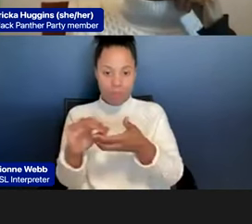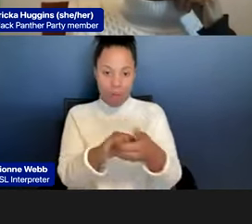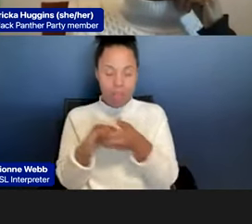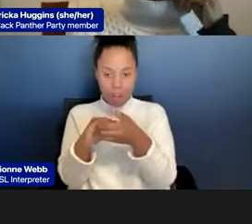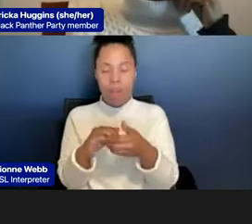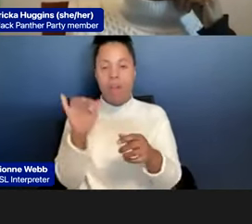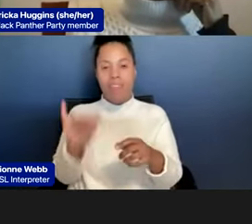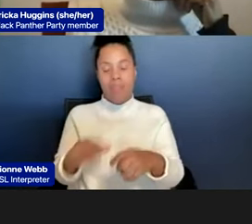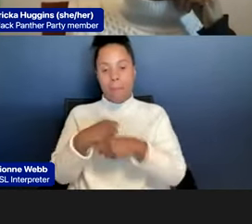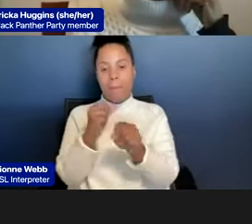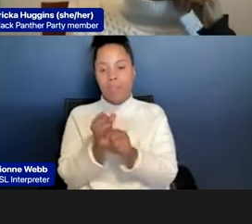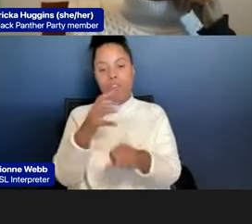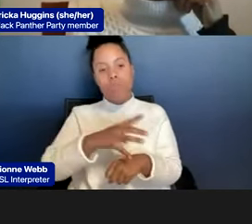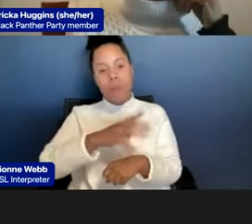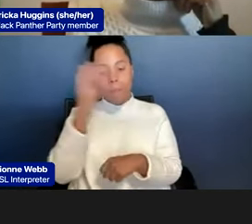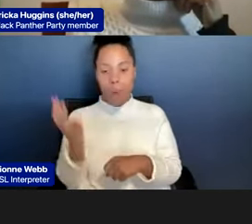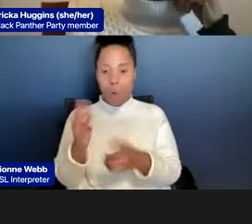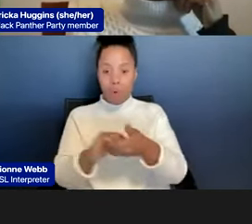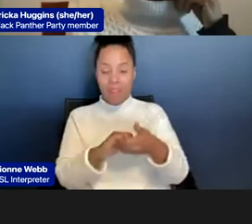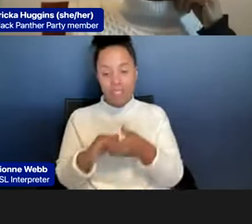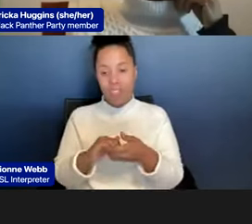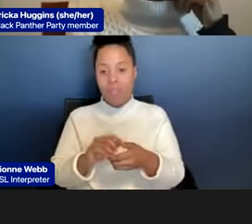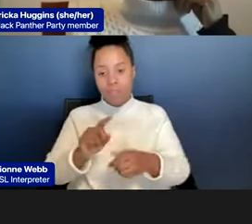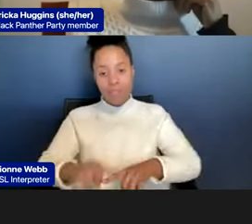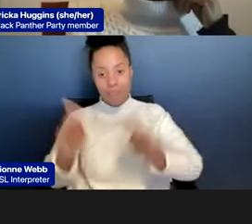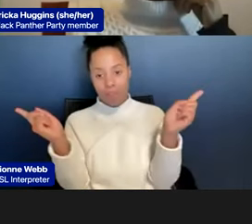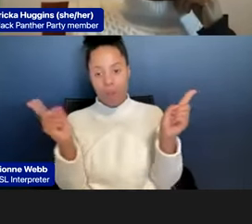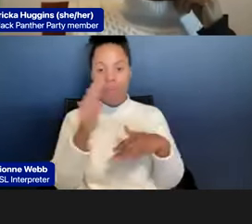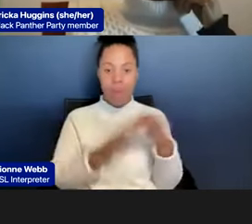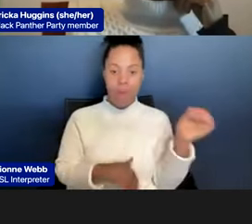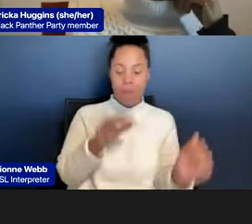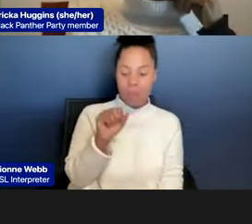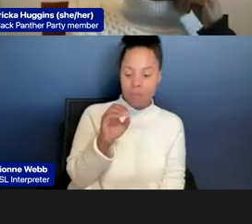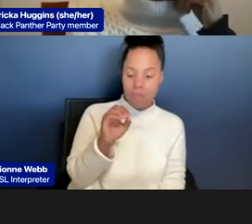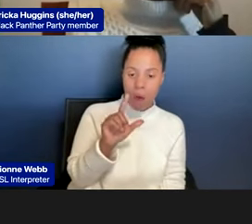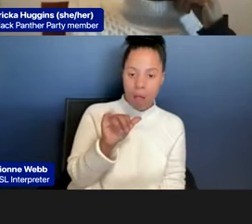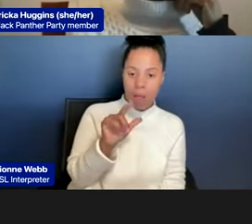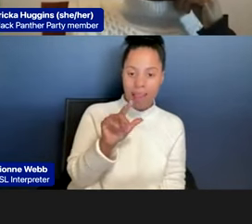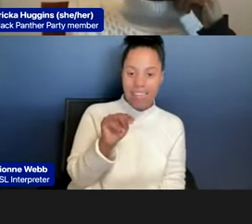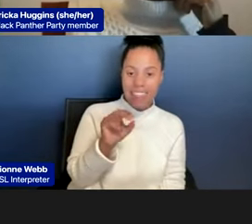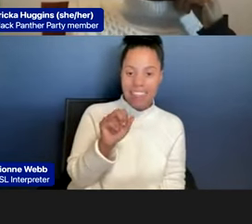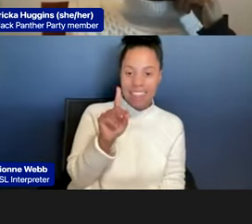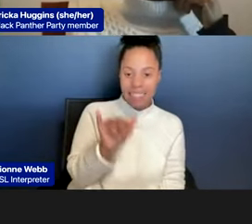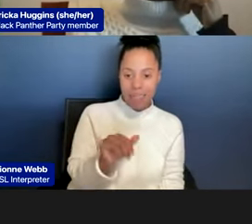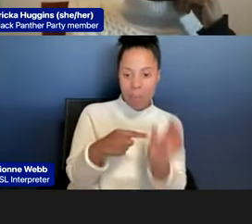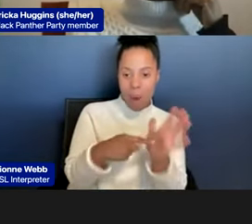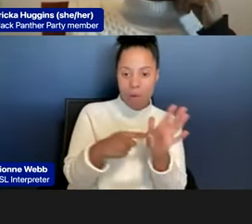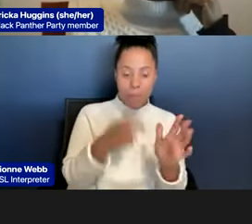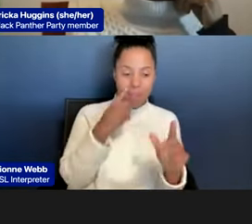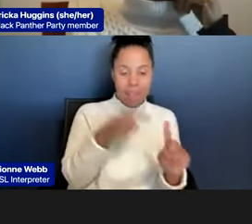Rainbow Coalition organizing very different than the Solilinsky model, right? Because the Solilinsky model is about common